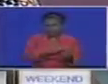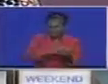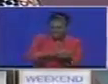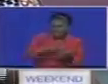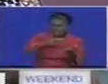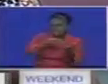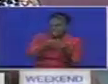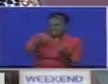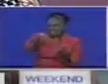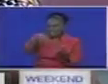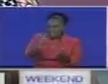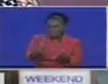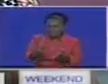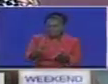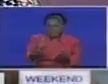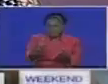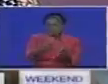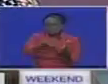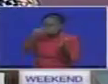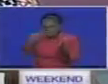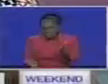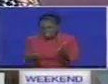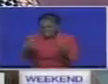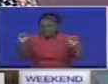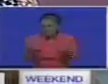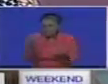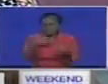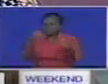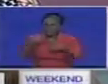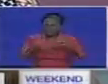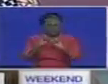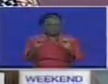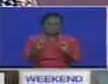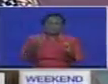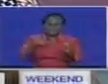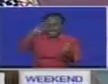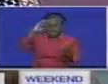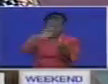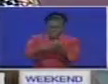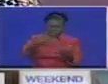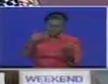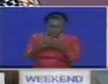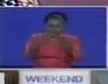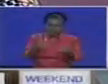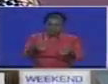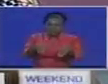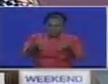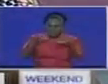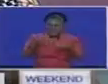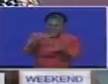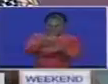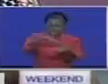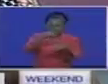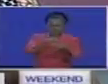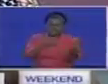not mean that we are really down, that we cannot hold an election. I still believe, and even this today I said, that we are waiting for the National Governing